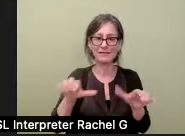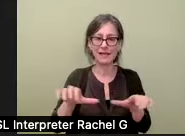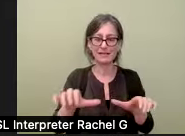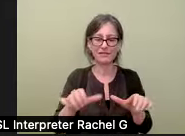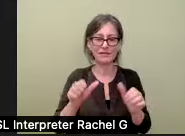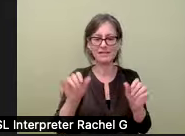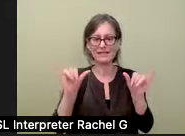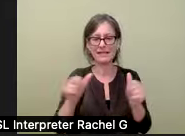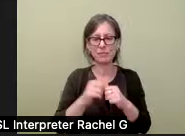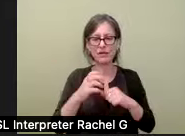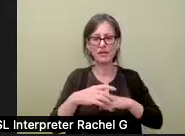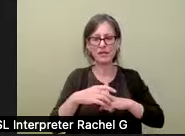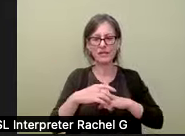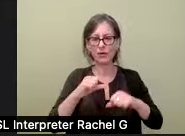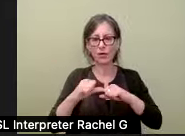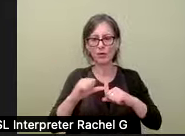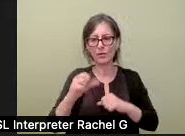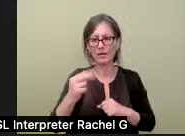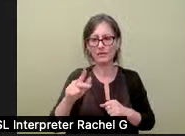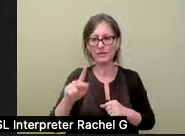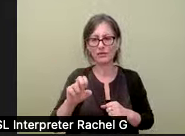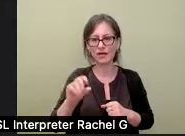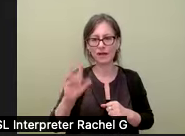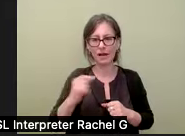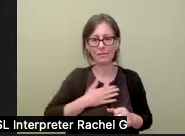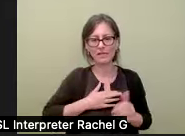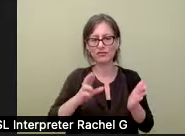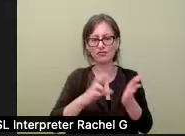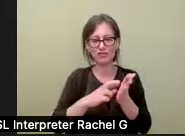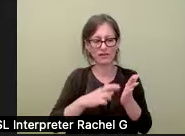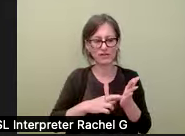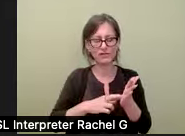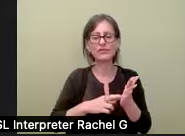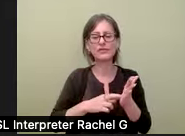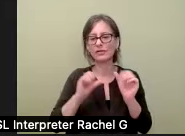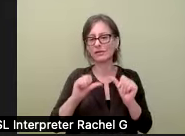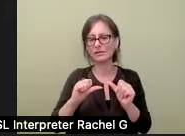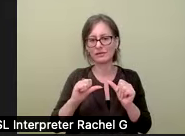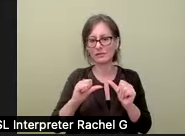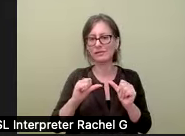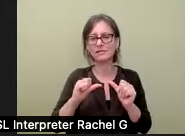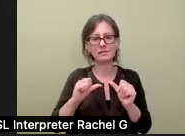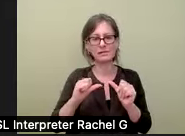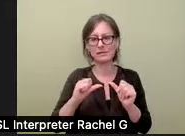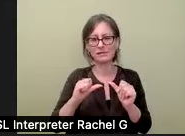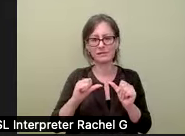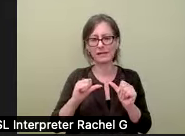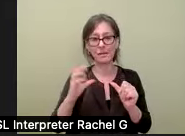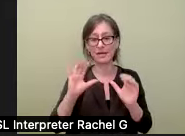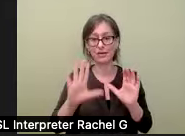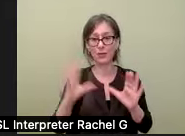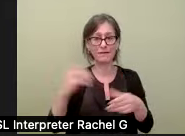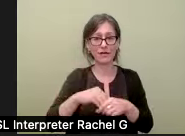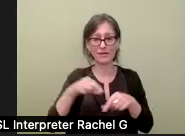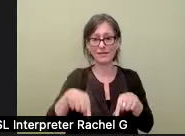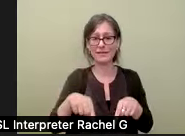do a shakeout, registering at tsunamizone.org can be your participation today on this webinar.